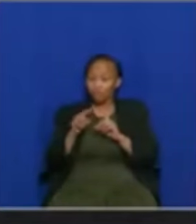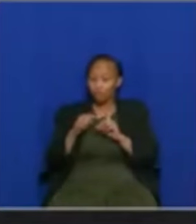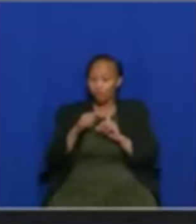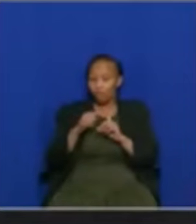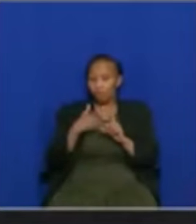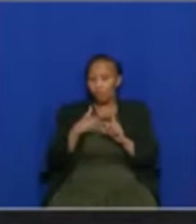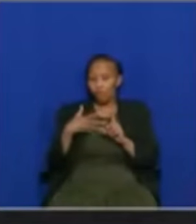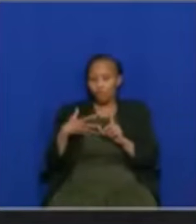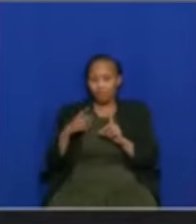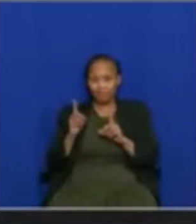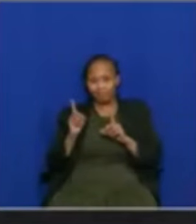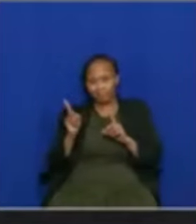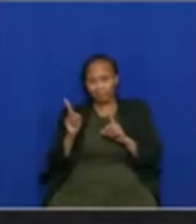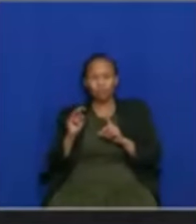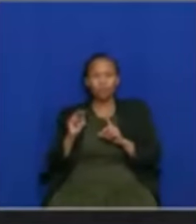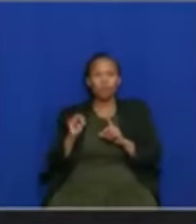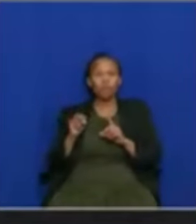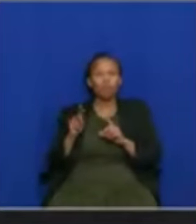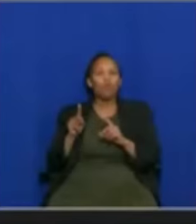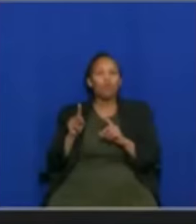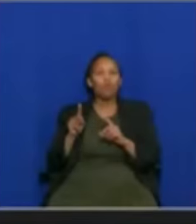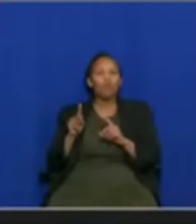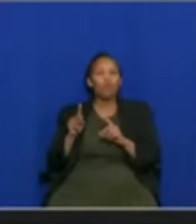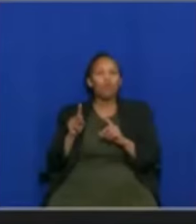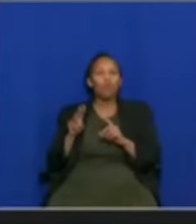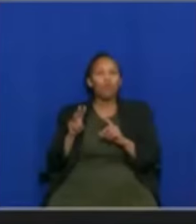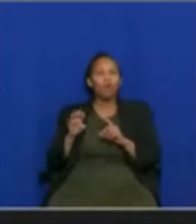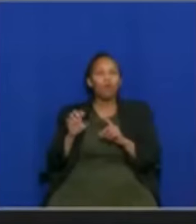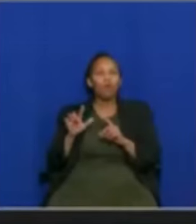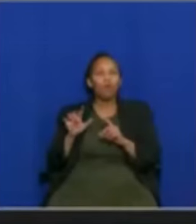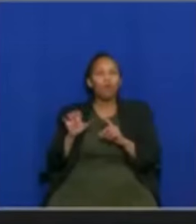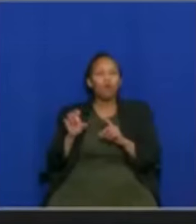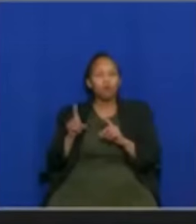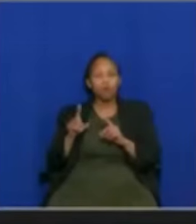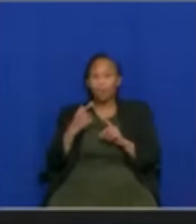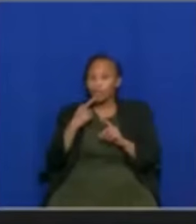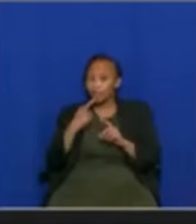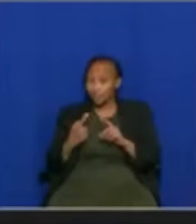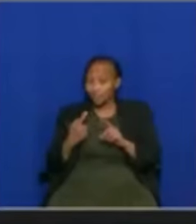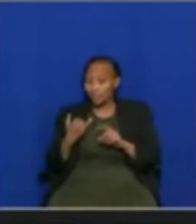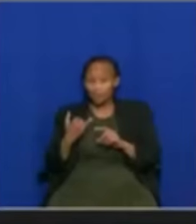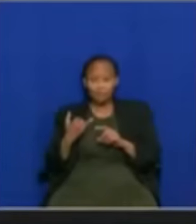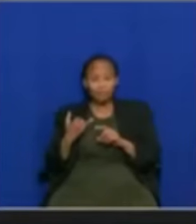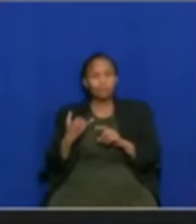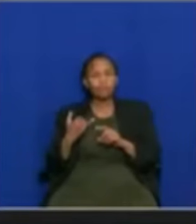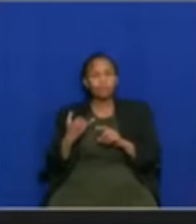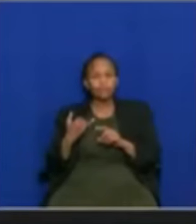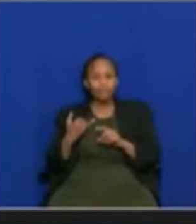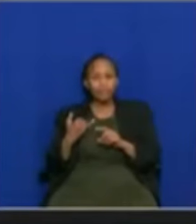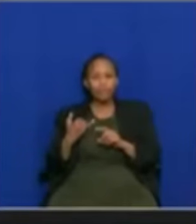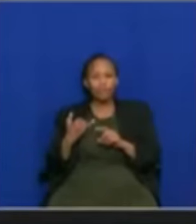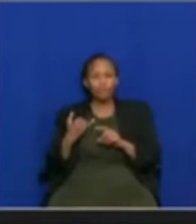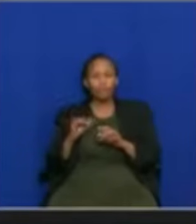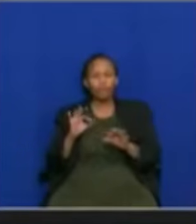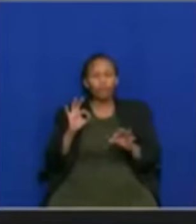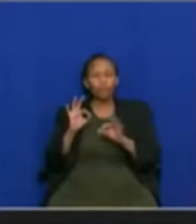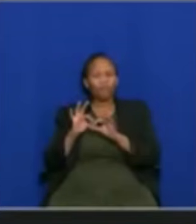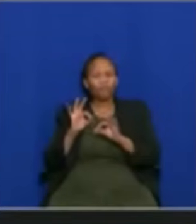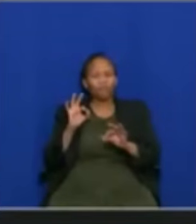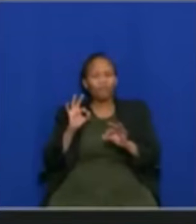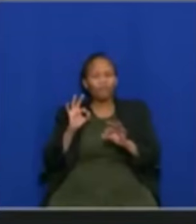summons was not issued for specifically in relation to the Mukwele